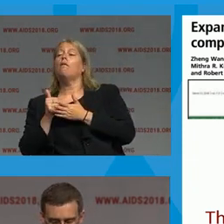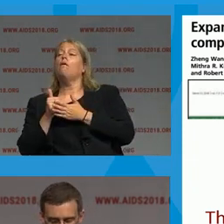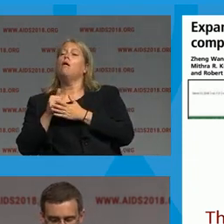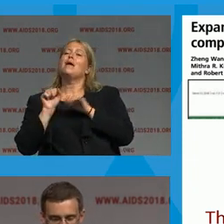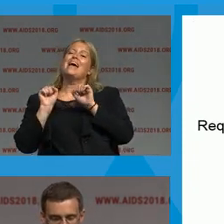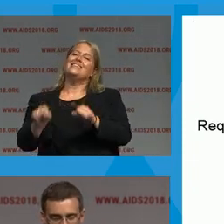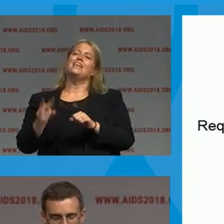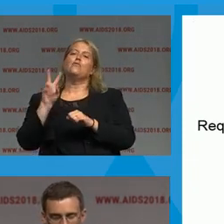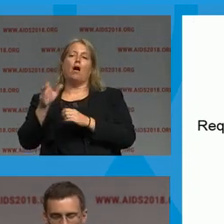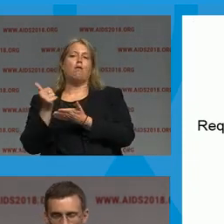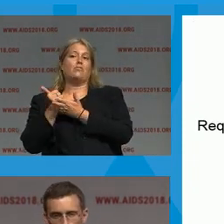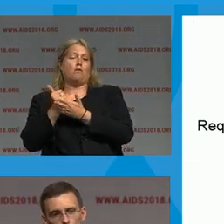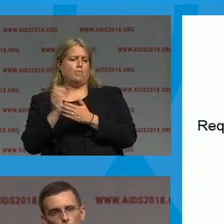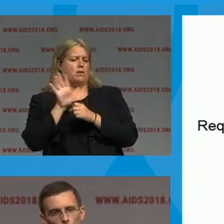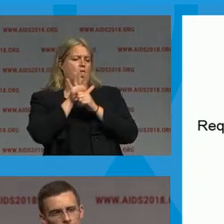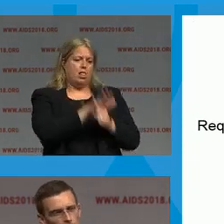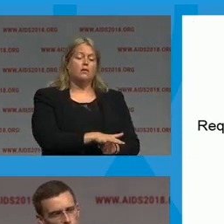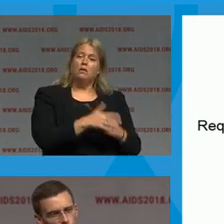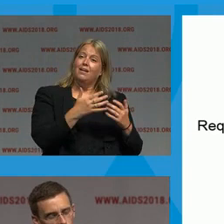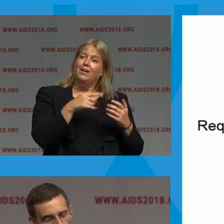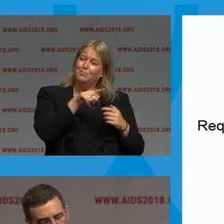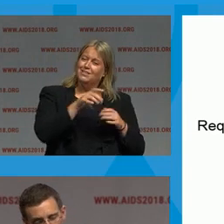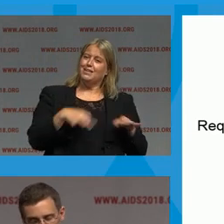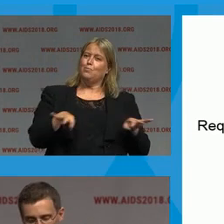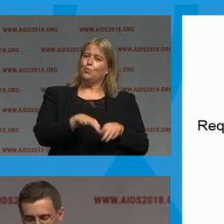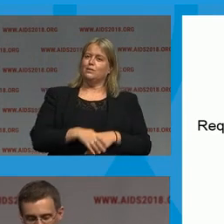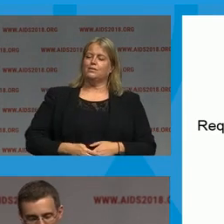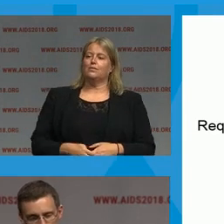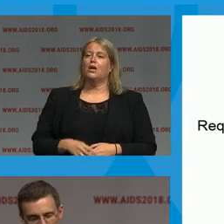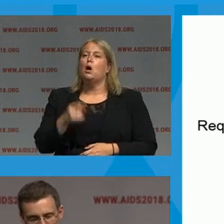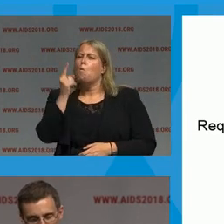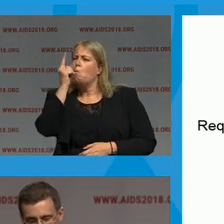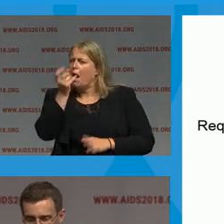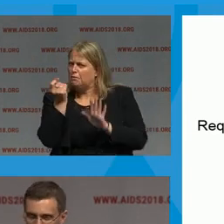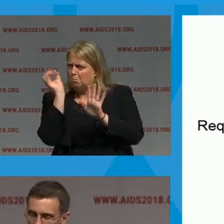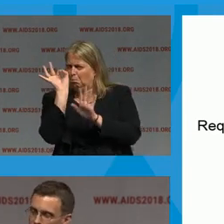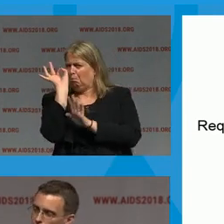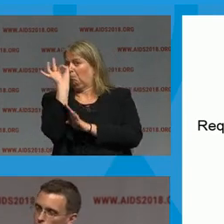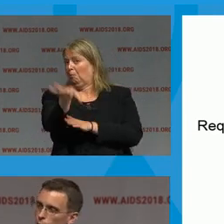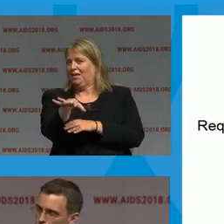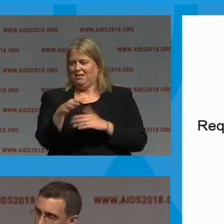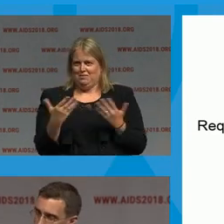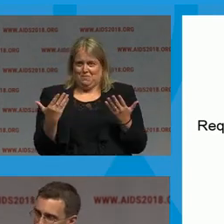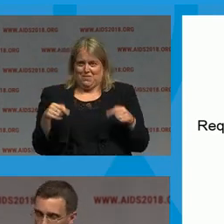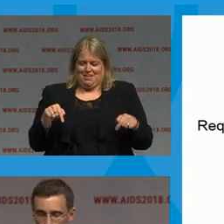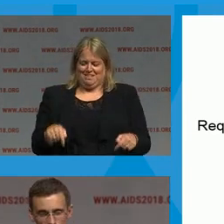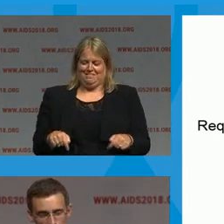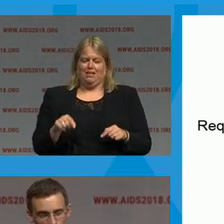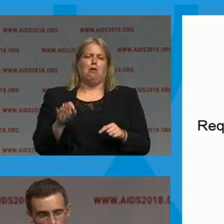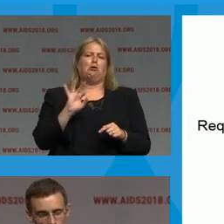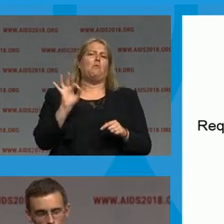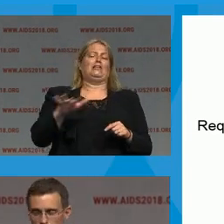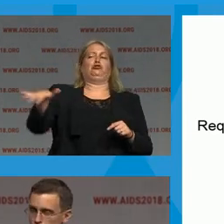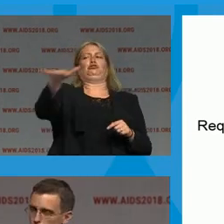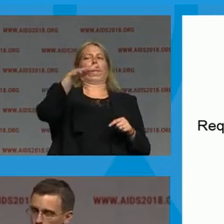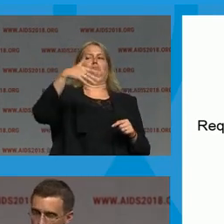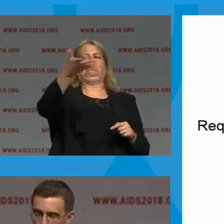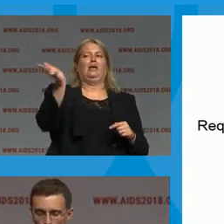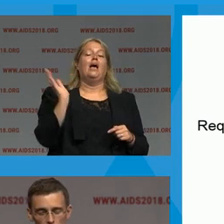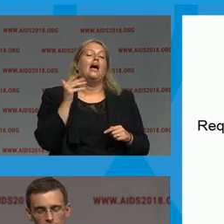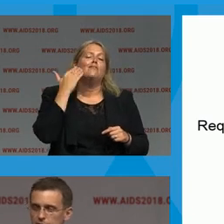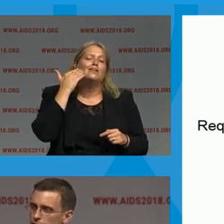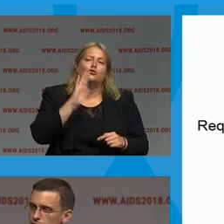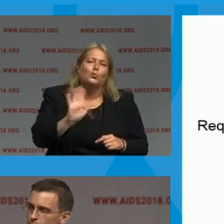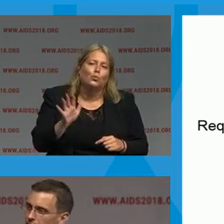important. One kind of provocative thing that I'm going to suggest from this, and it's a question in the field, not something we necessarily